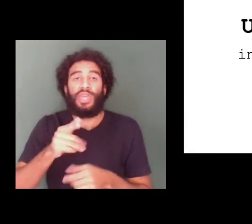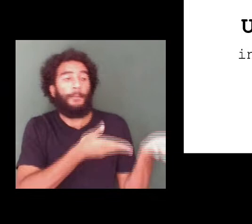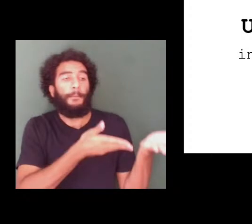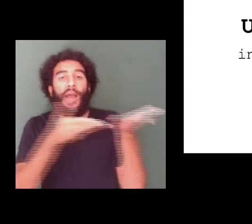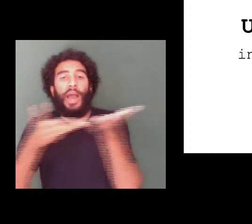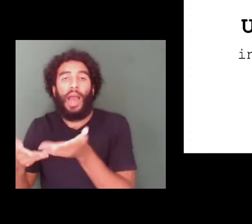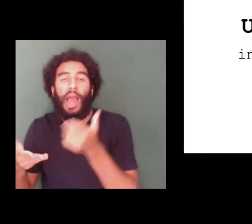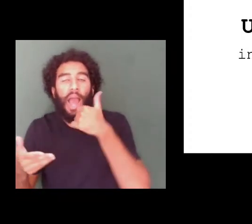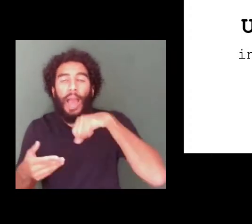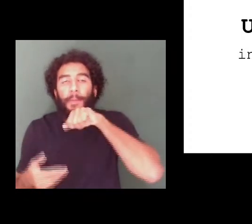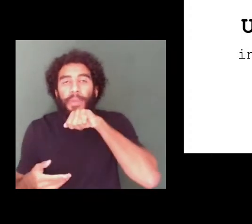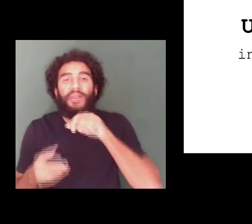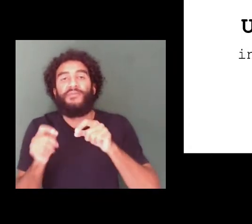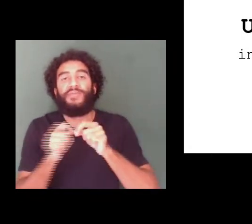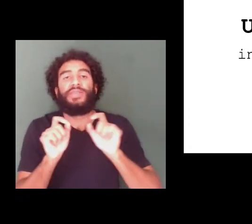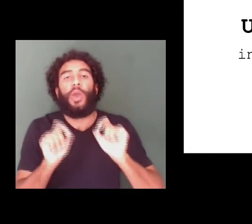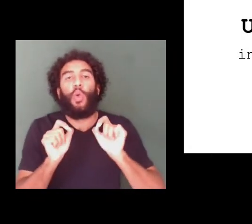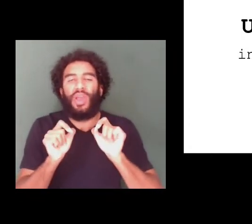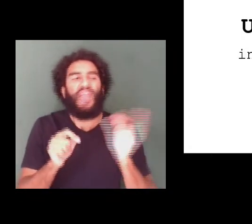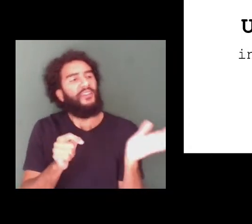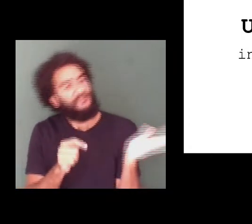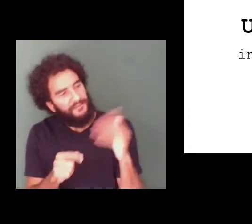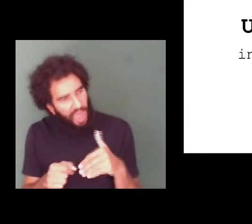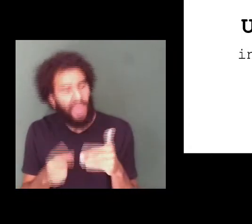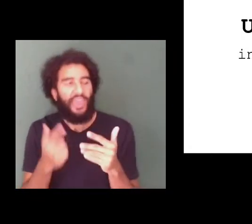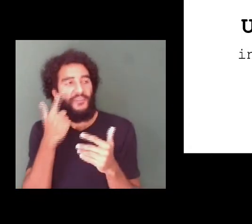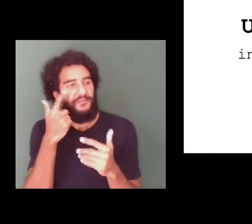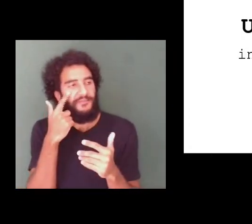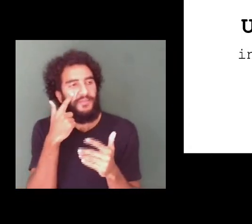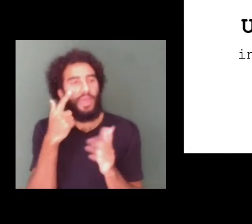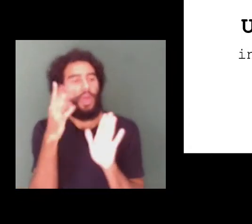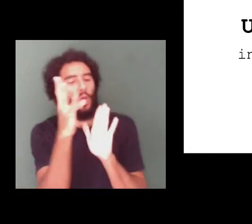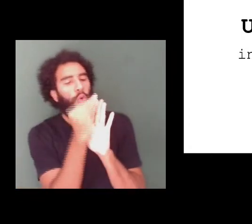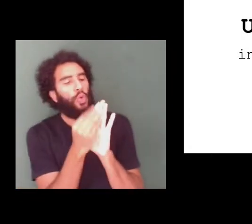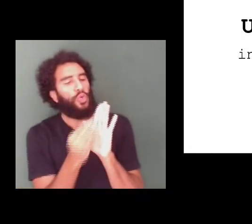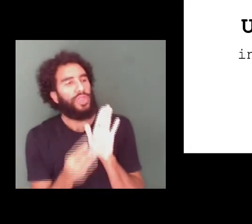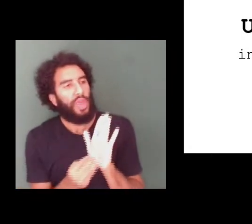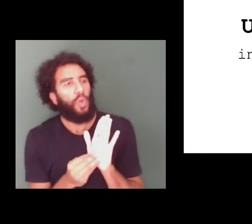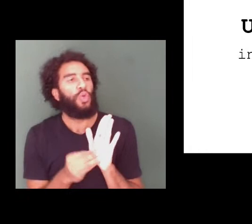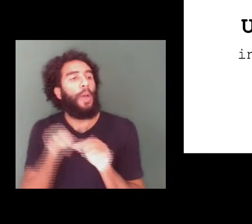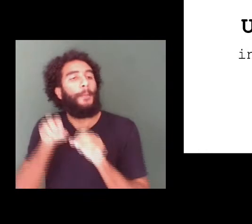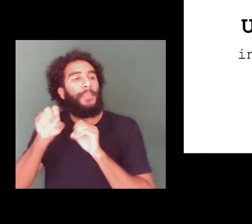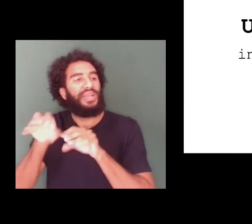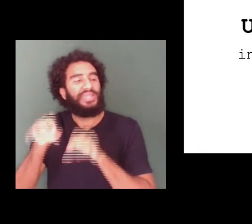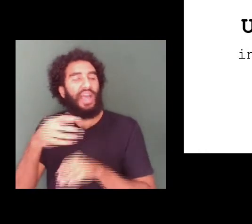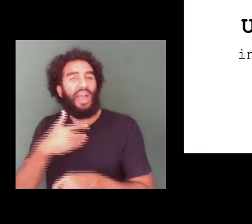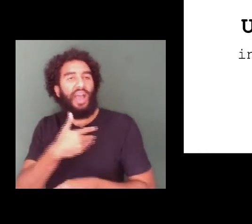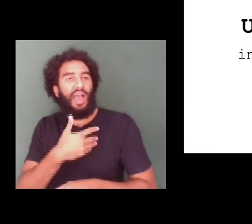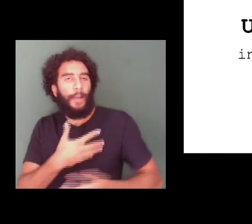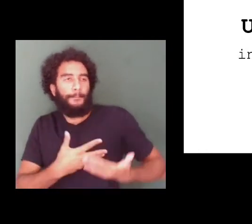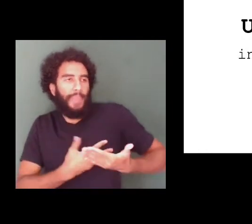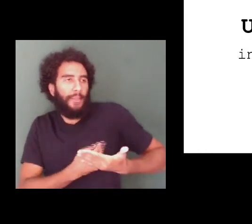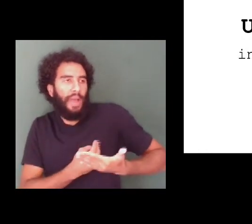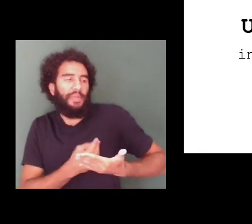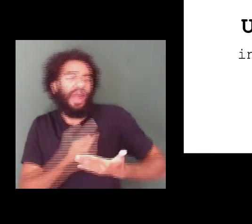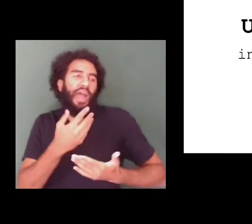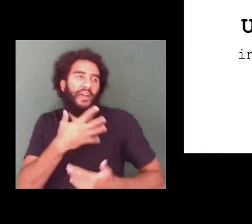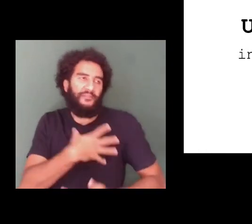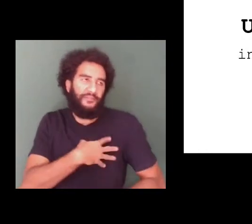about BMS, but it was building that relationship with the companies, increased sales in breast milk substitutes by